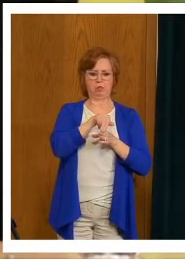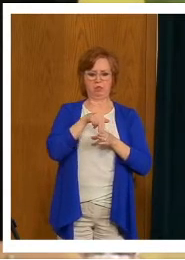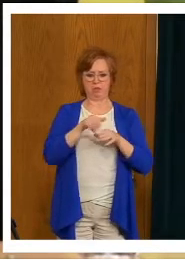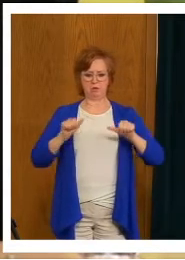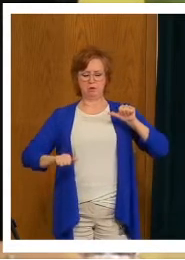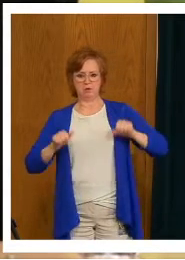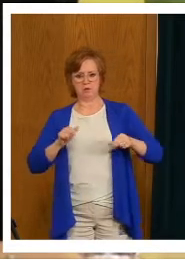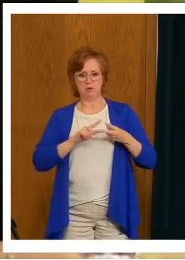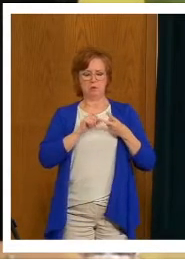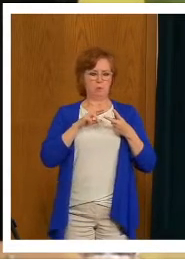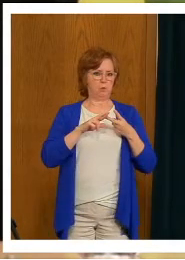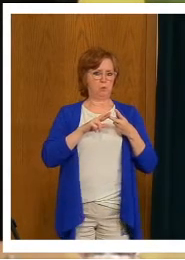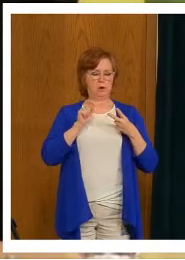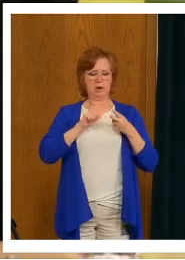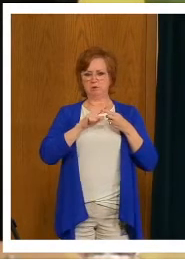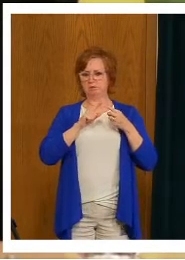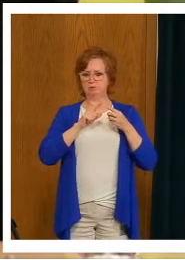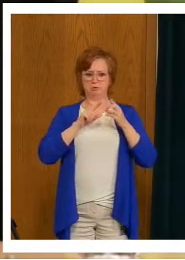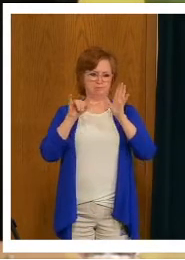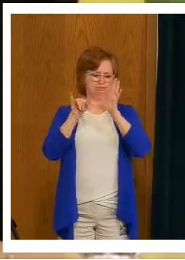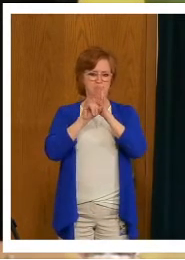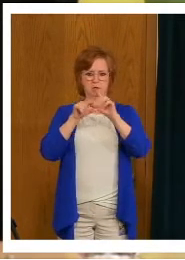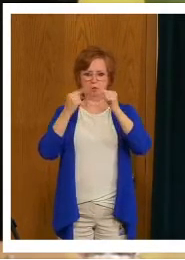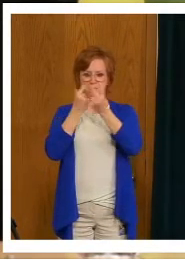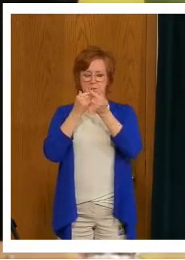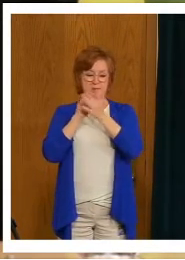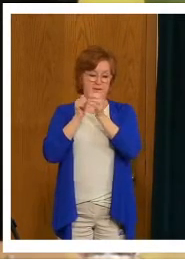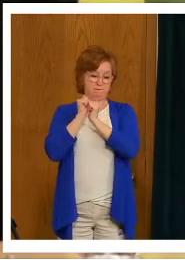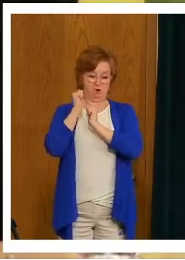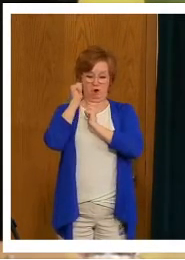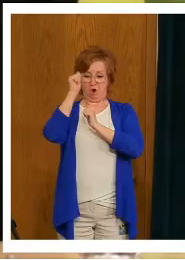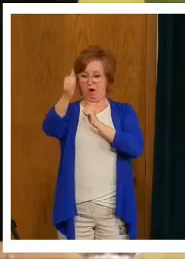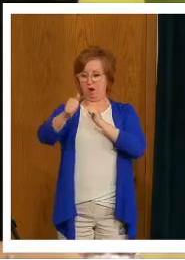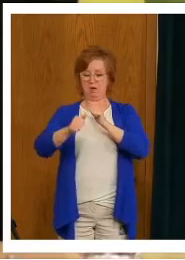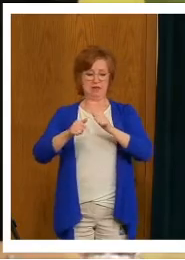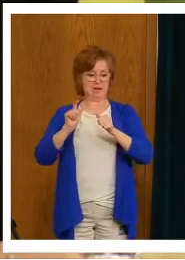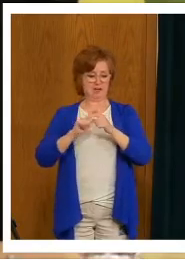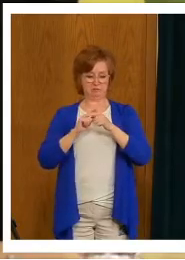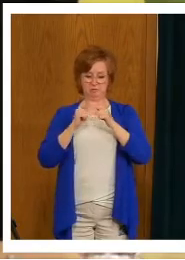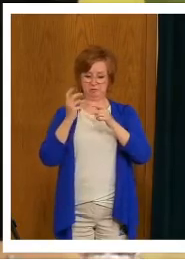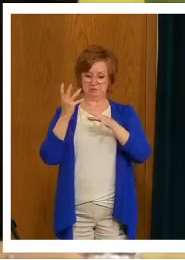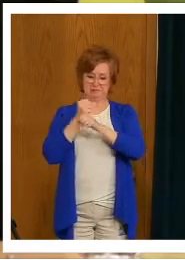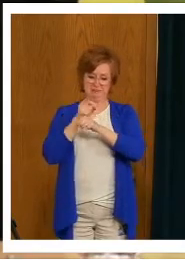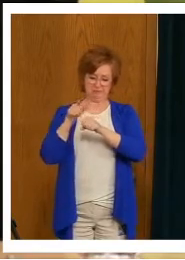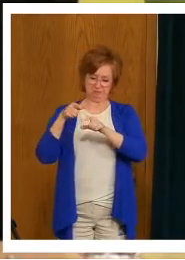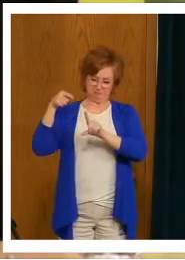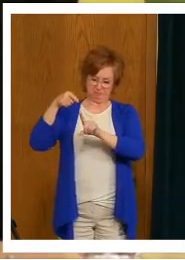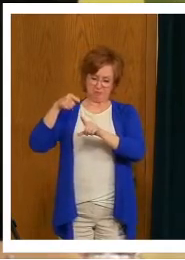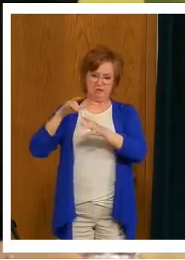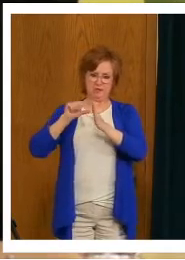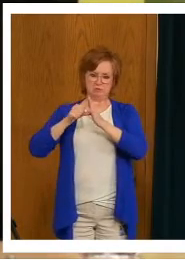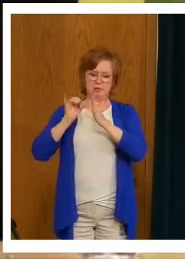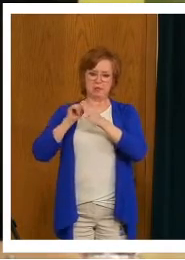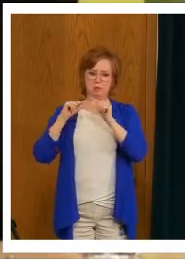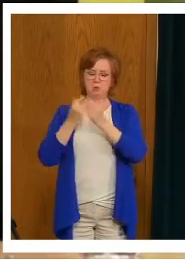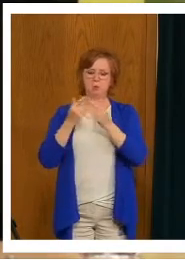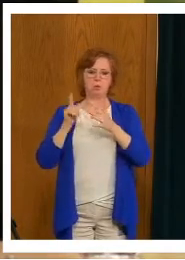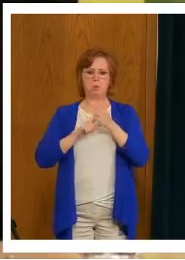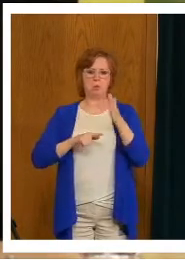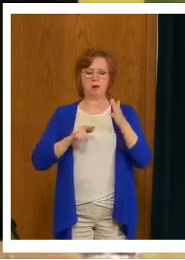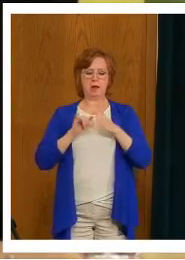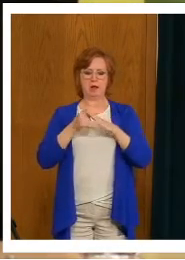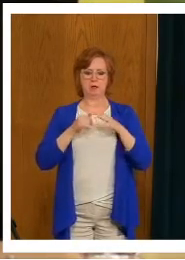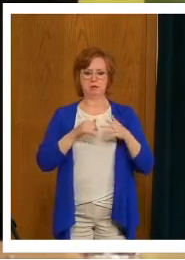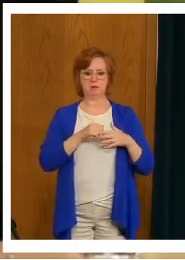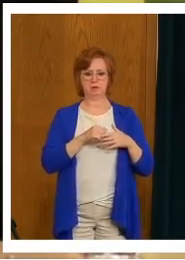places or hard to reach communities? What do you think the holdup is there, and how do we overcome that? Well, first, I would say that I